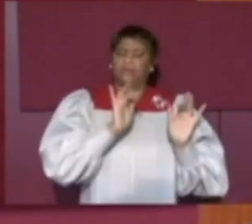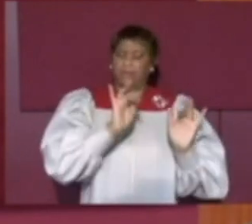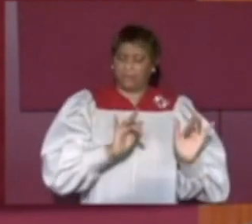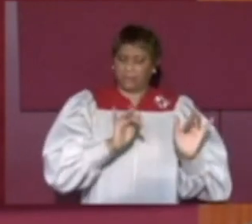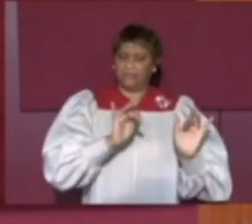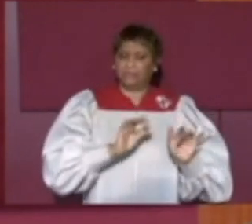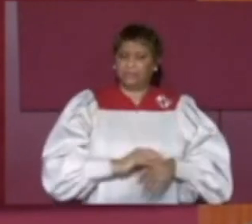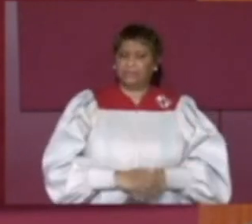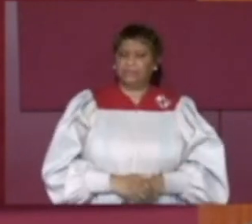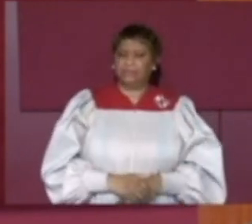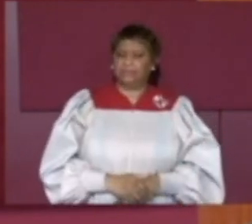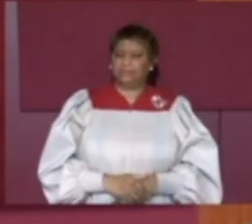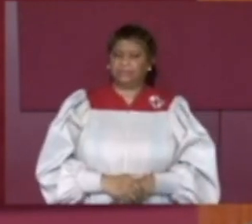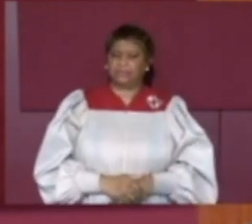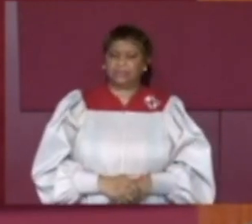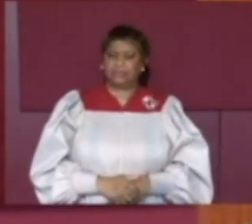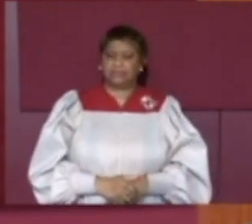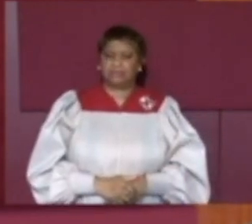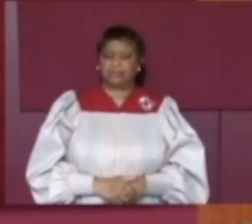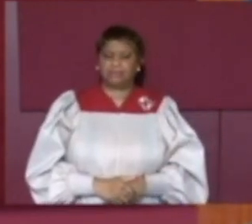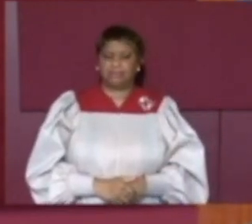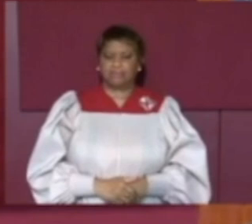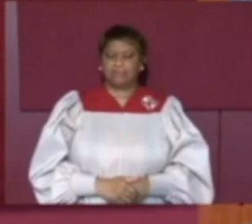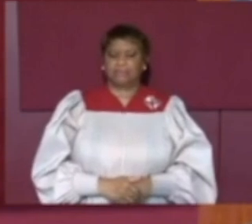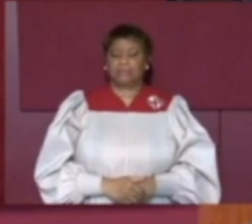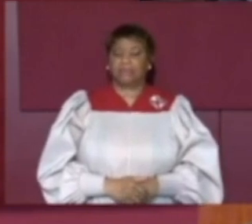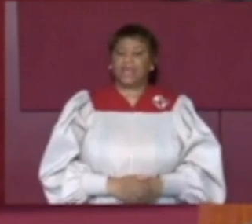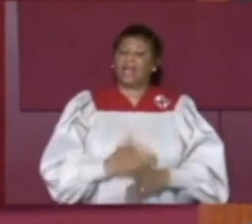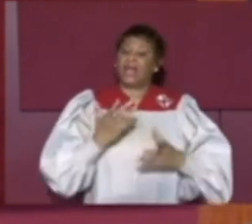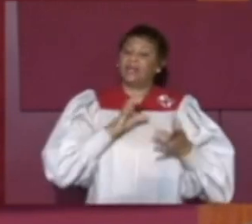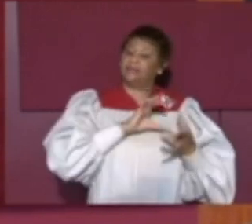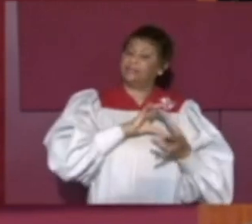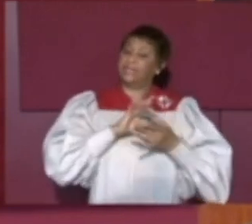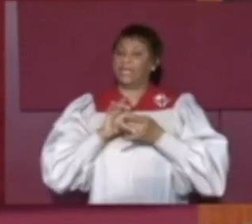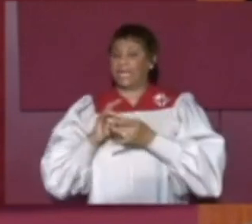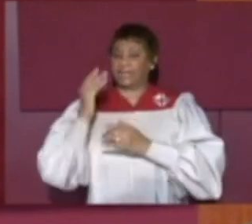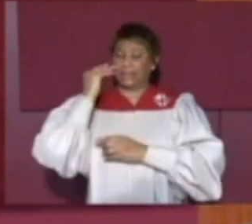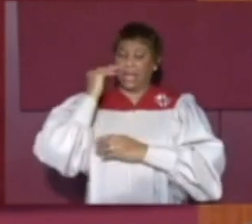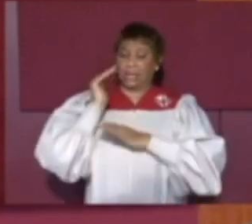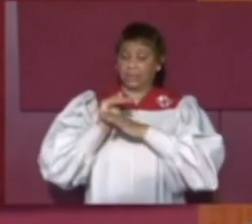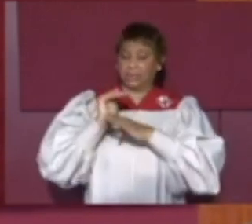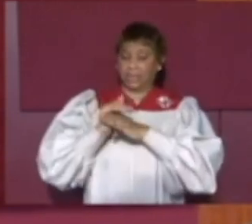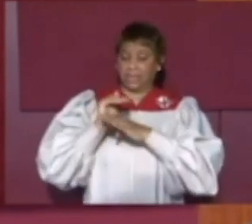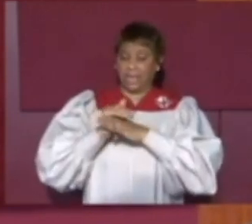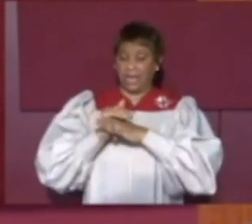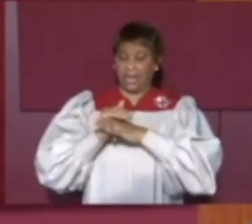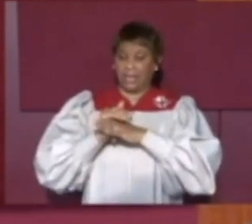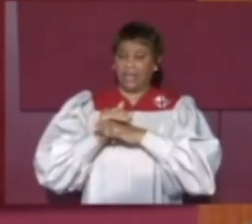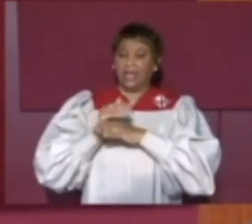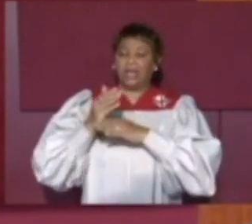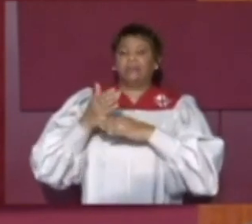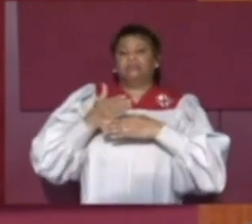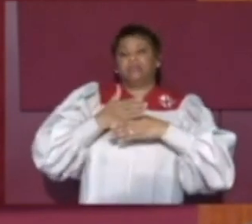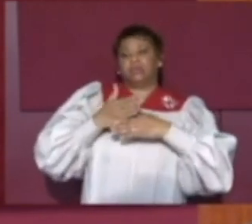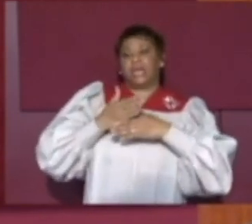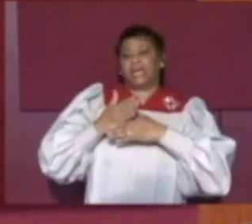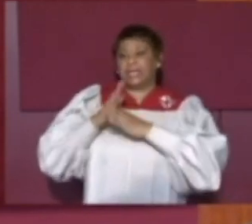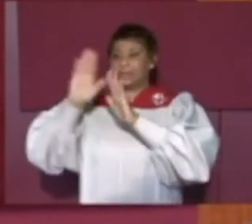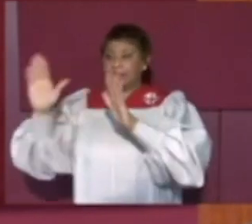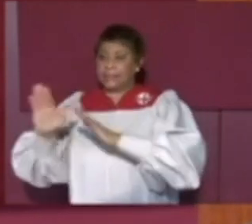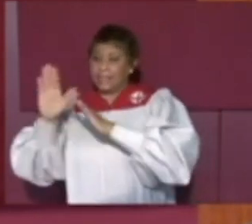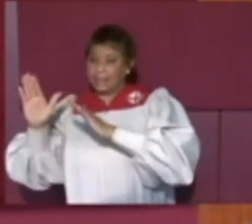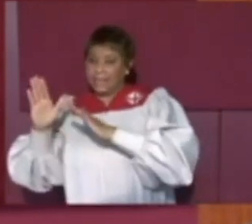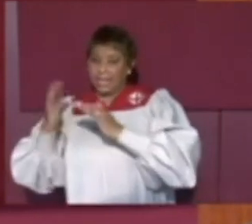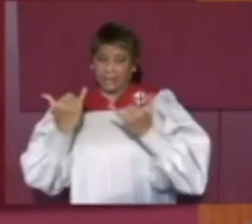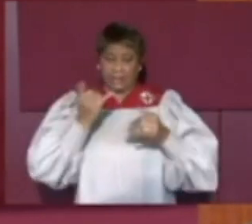Love is merciful. Now, we're going to have a lot of connecting knowledge tonight between the Sunday message on understanding the love